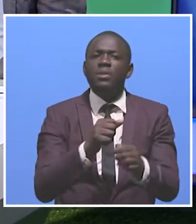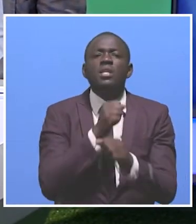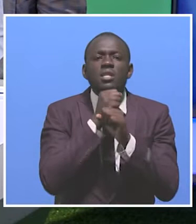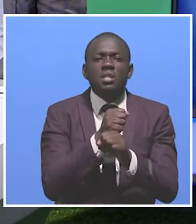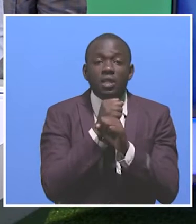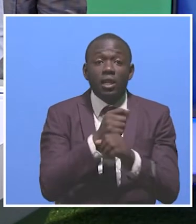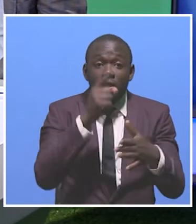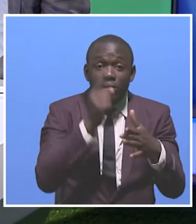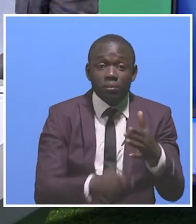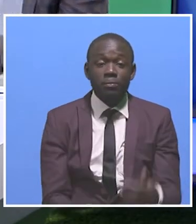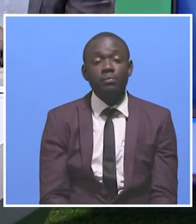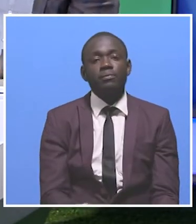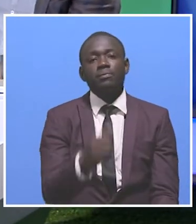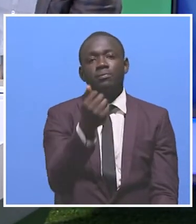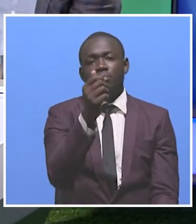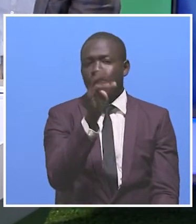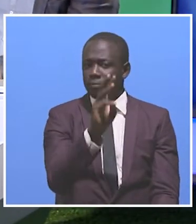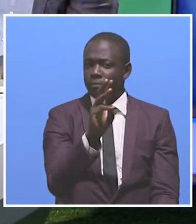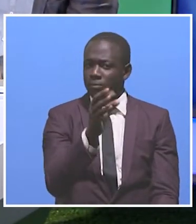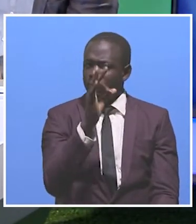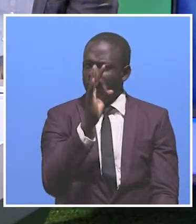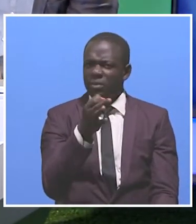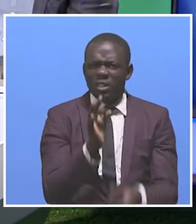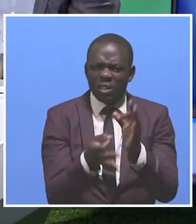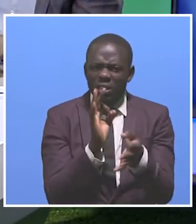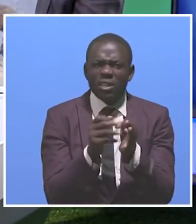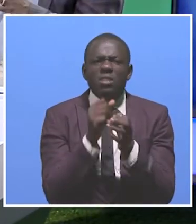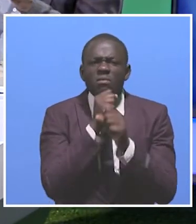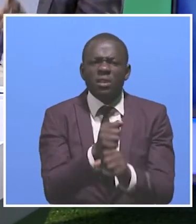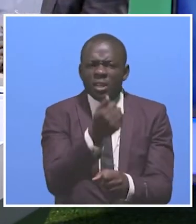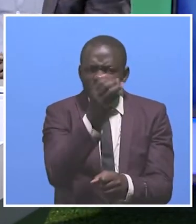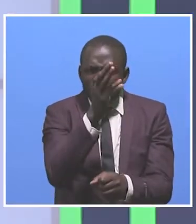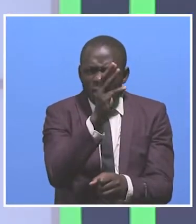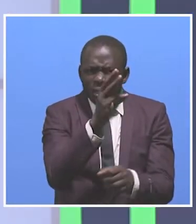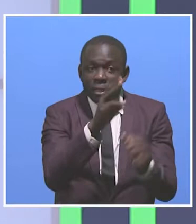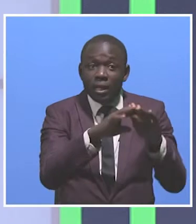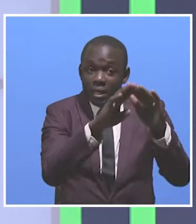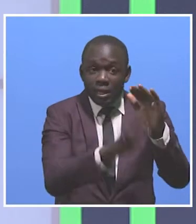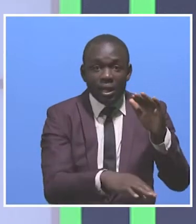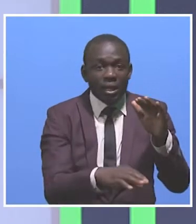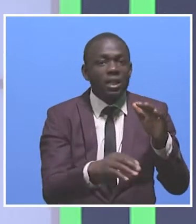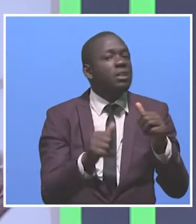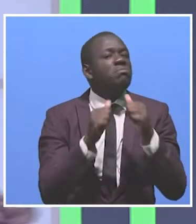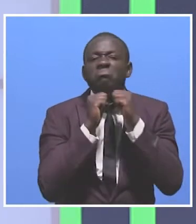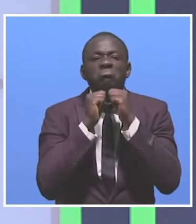is 16. Below 16, there's nothing like they agreed. There's